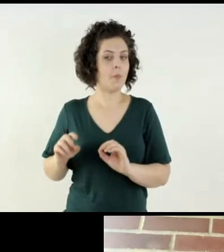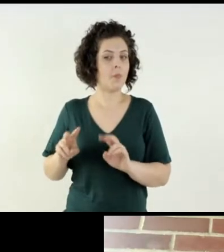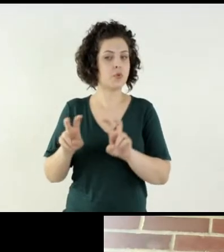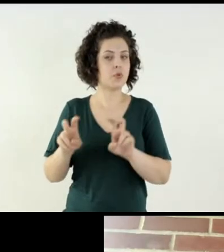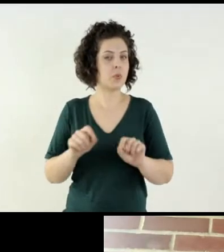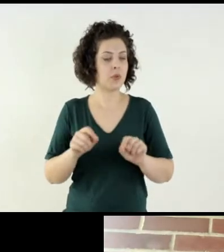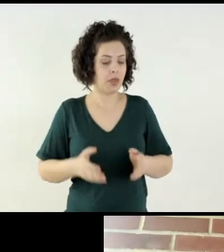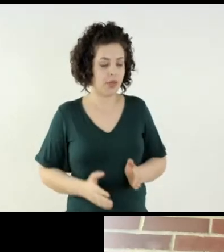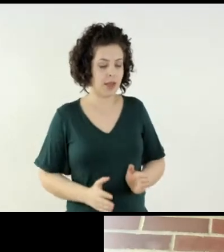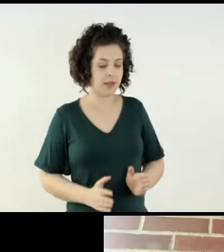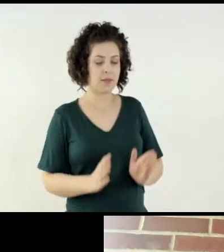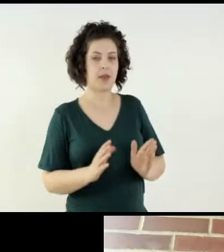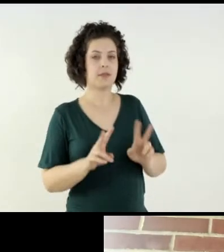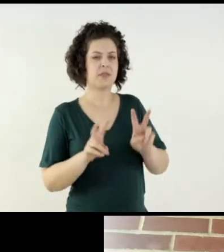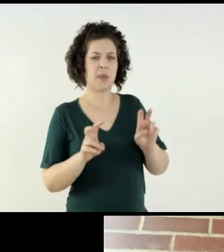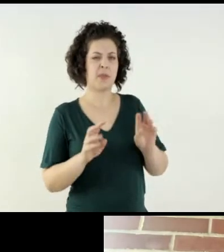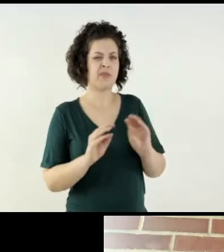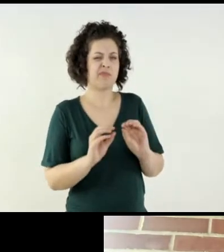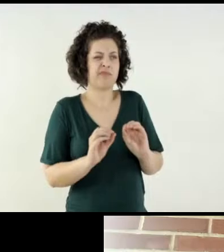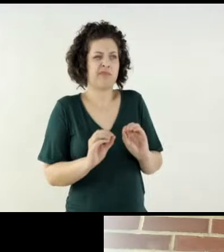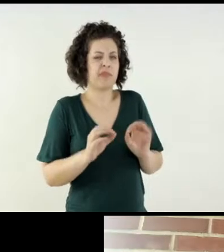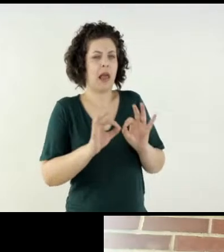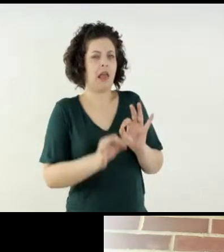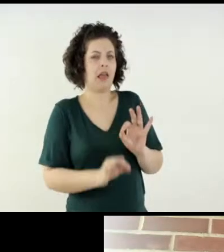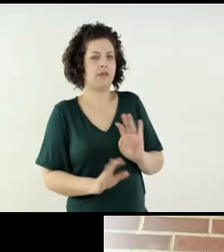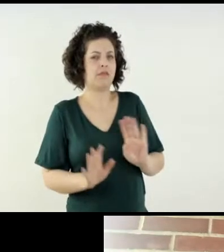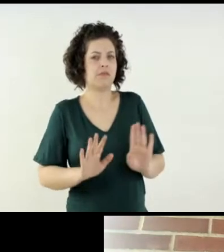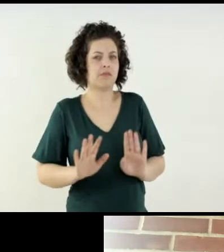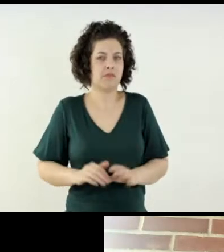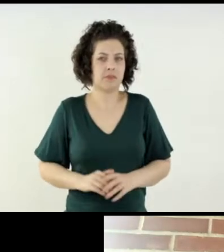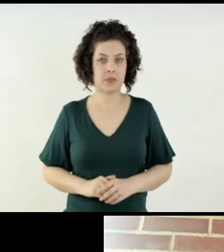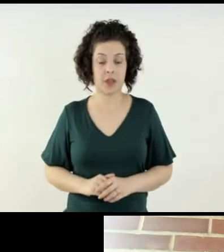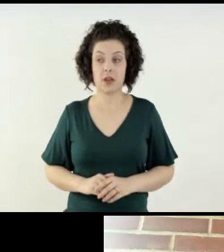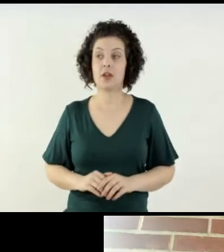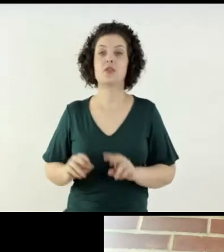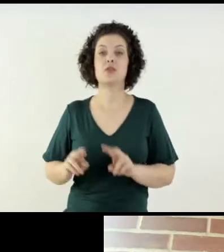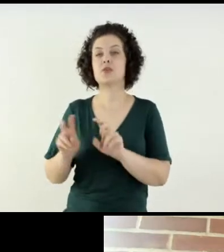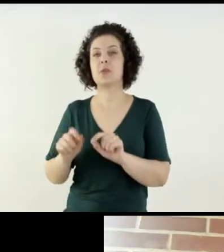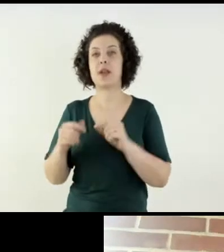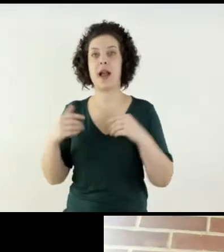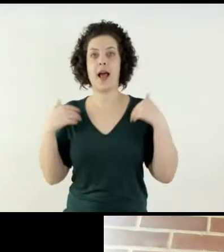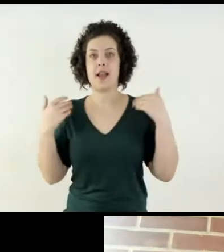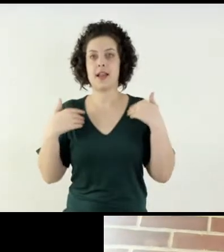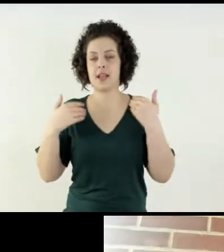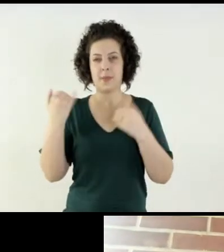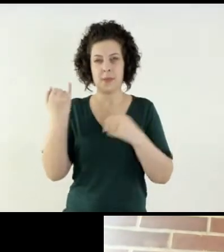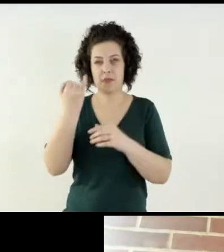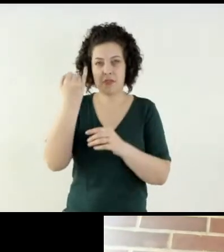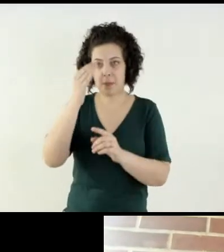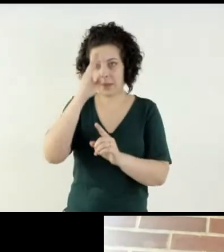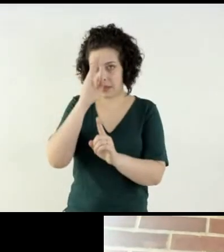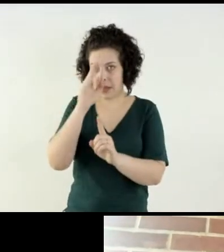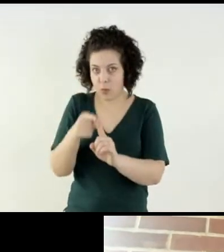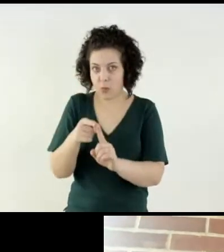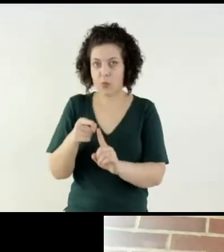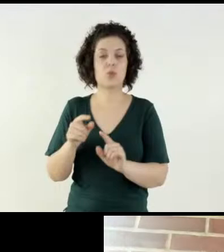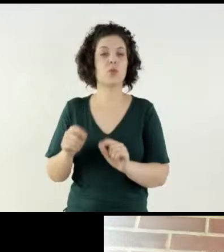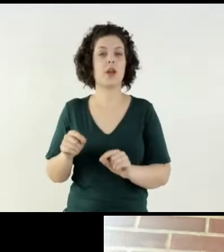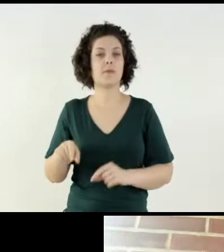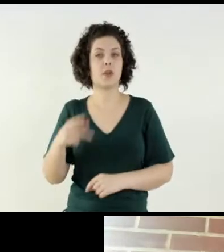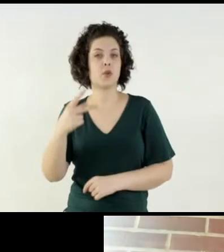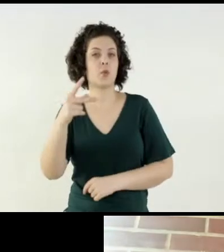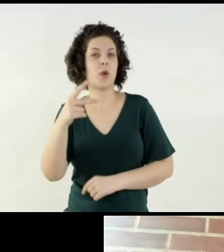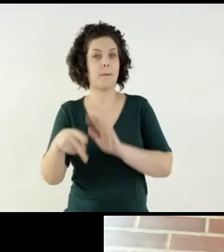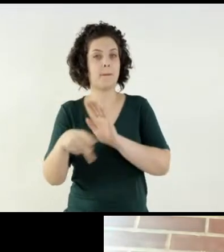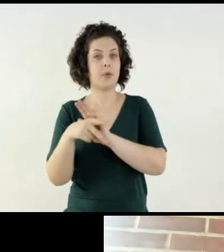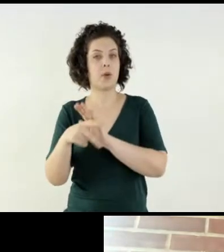as you mentioned, not drawing on your own experience, but rather you are seeking an ideal, a sense of